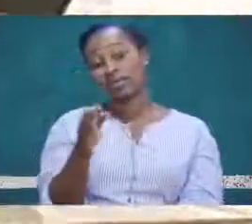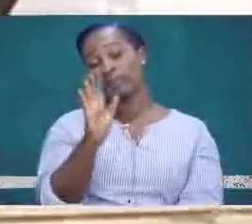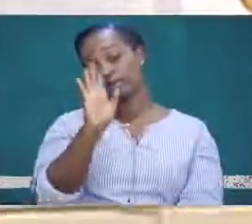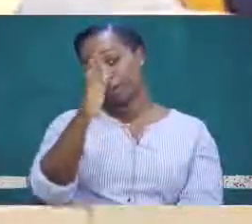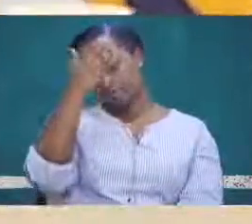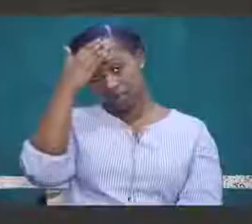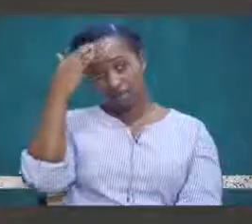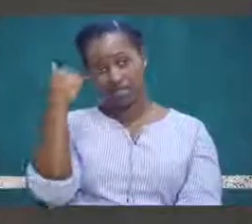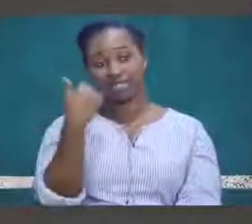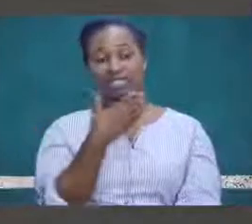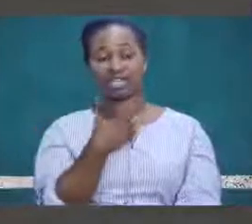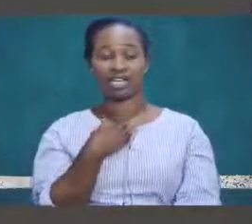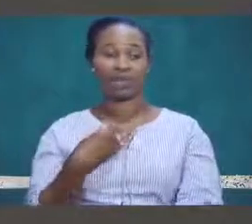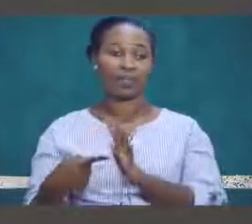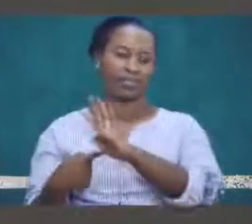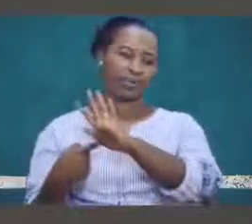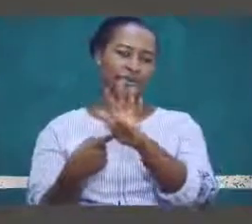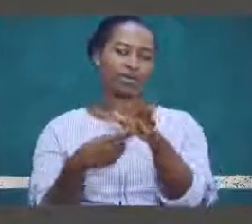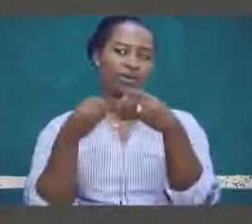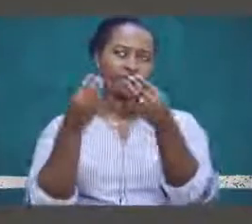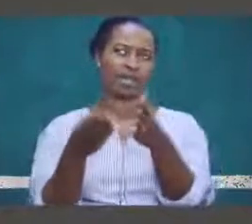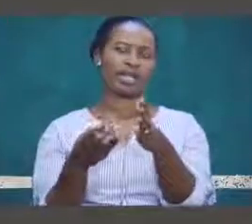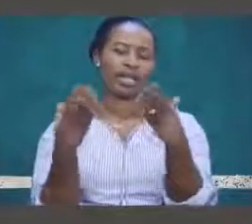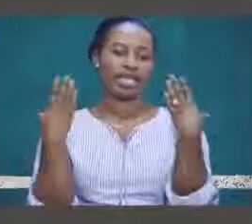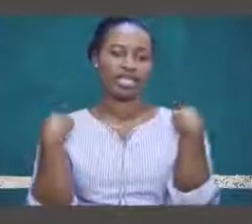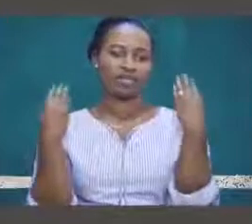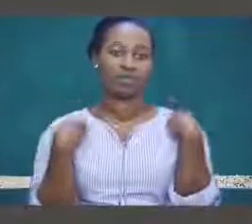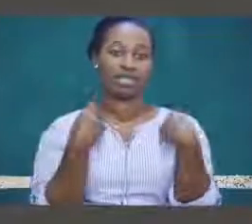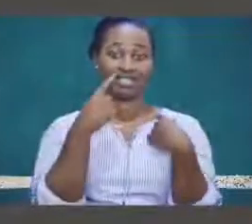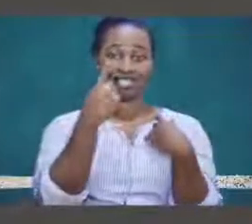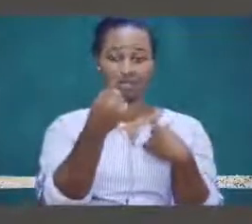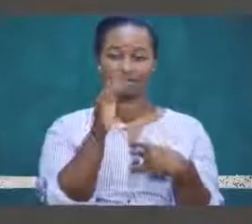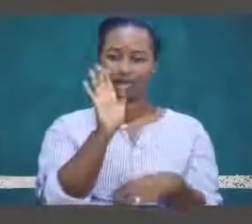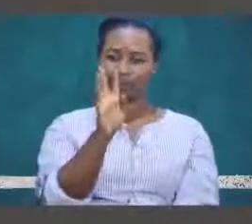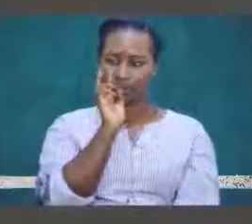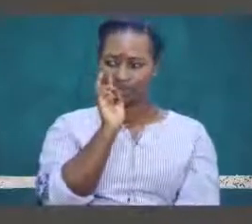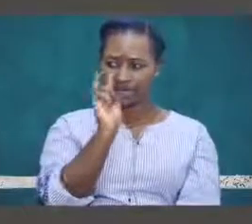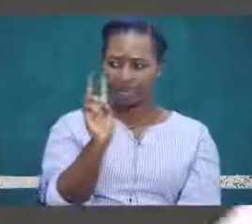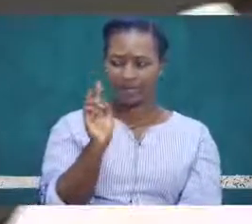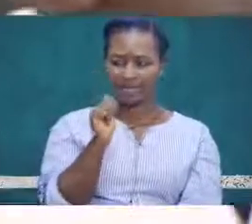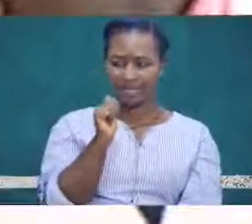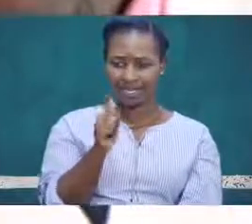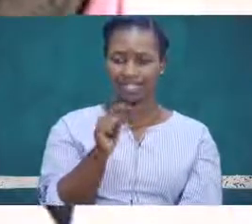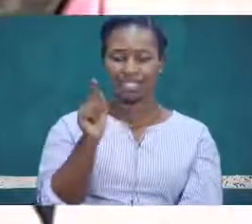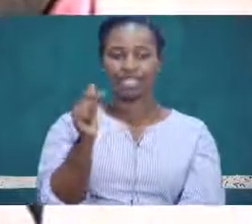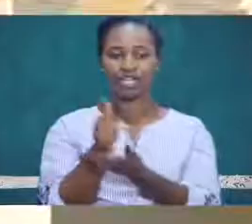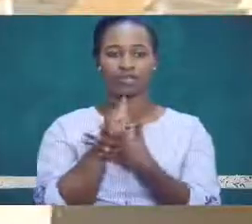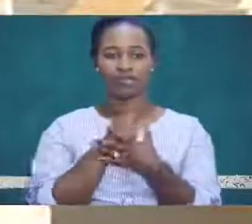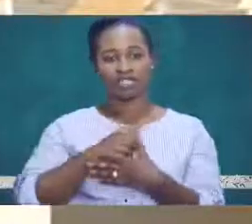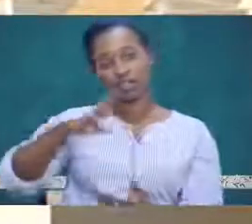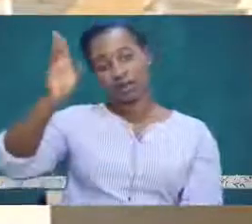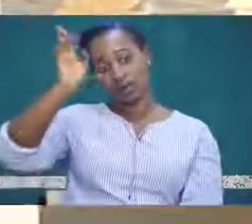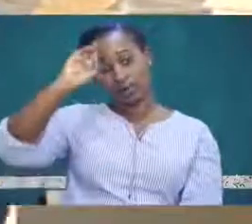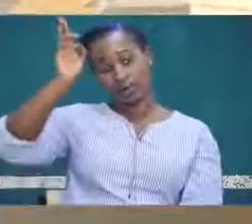going to have one demonstration here that I want you to see very well, which is going to help us to